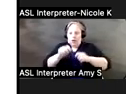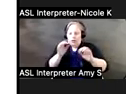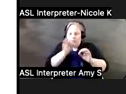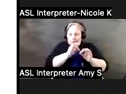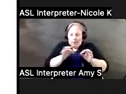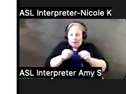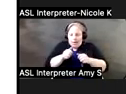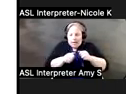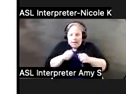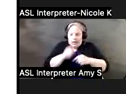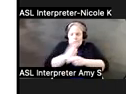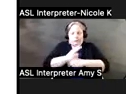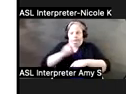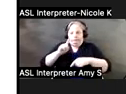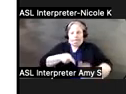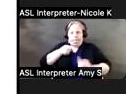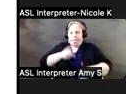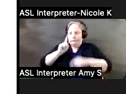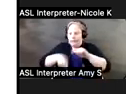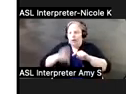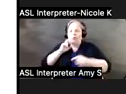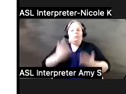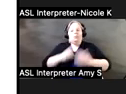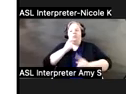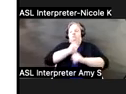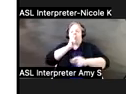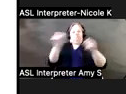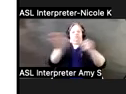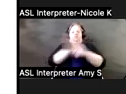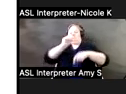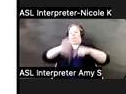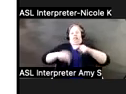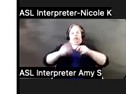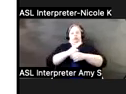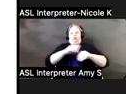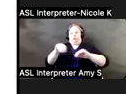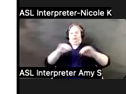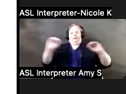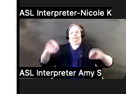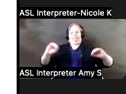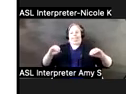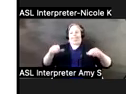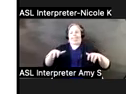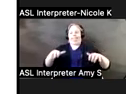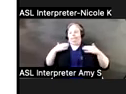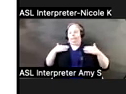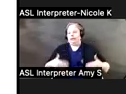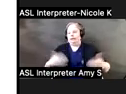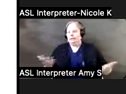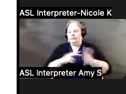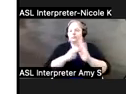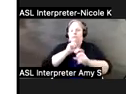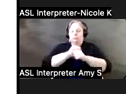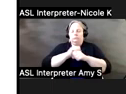on the controller. Or this could just be a purely motor difficulty in accessing the controller, meaning they don't have movement in certain parts of their body that they need in order to access